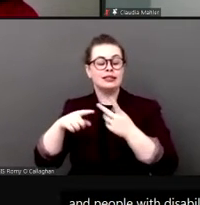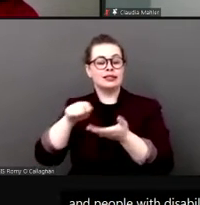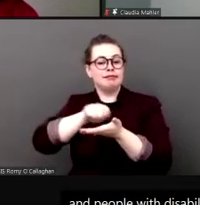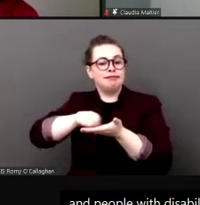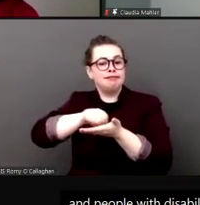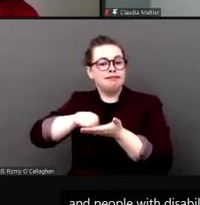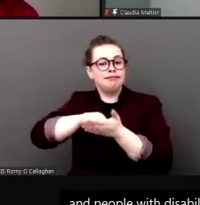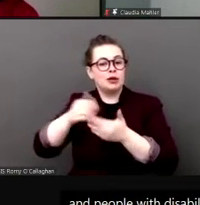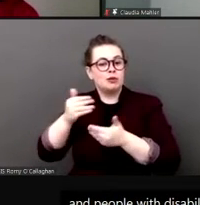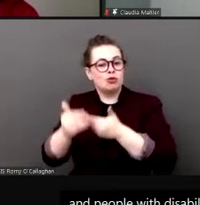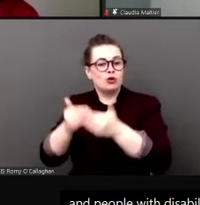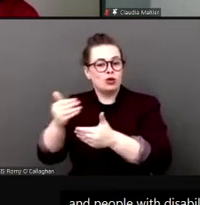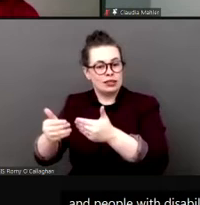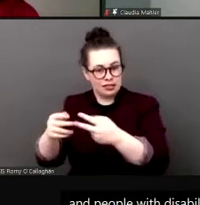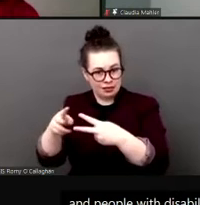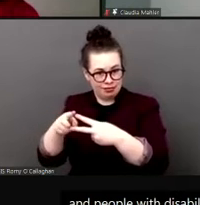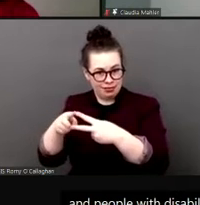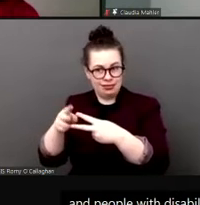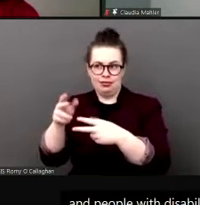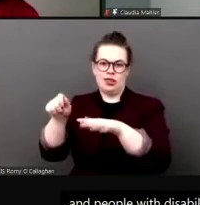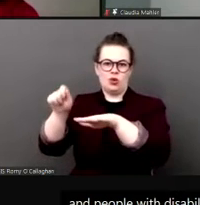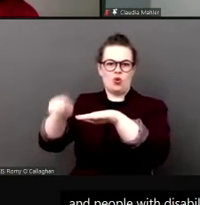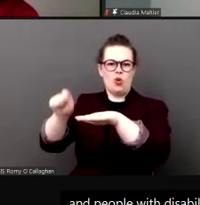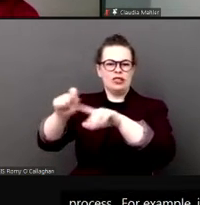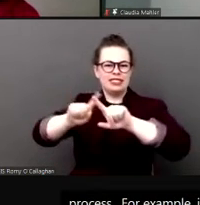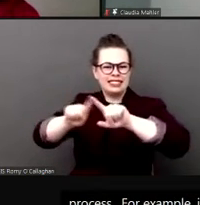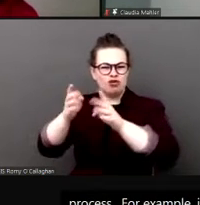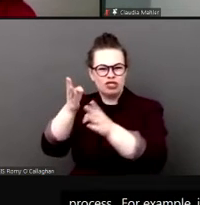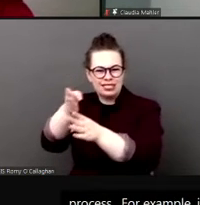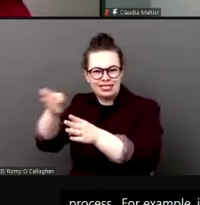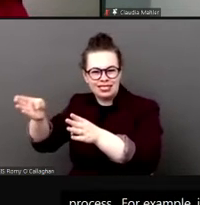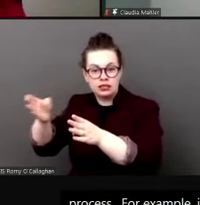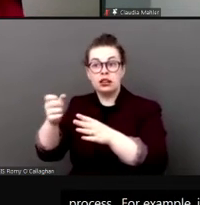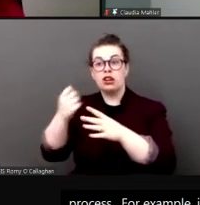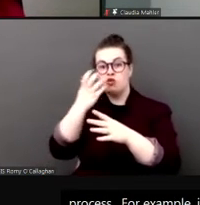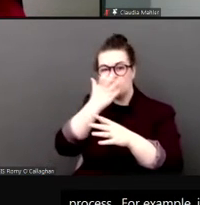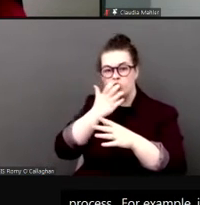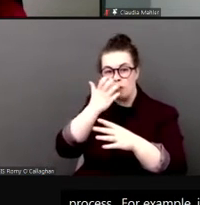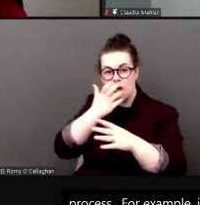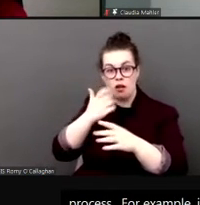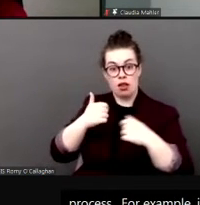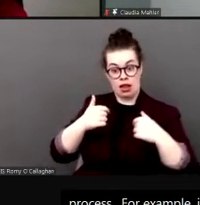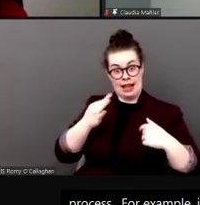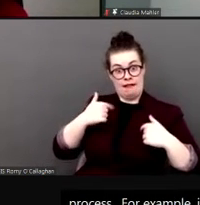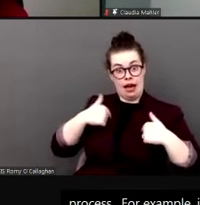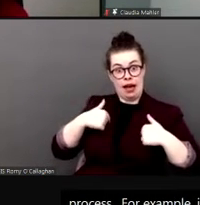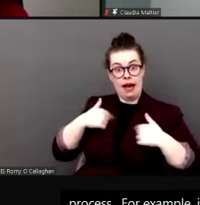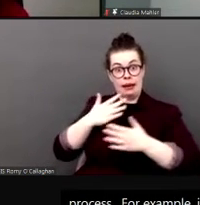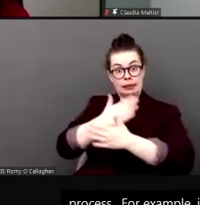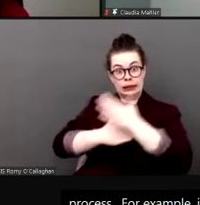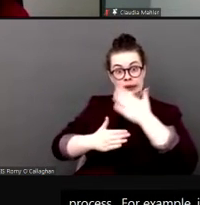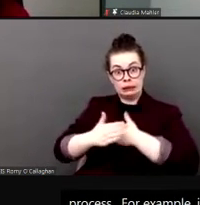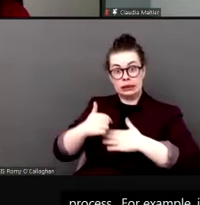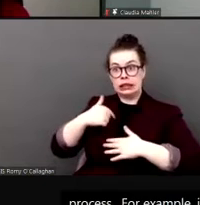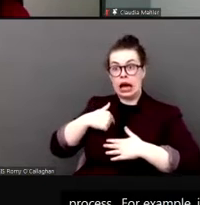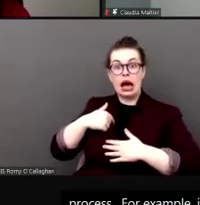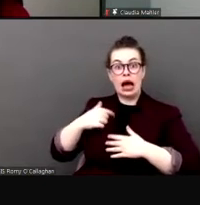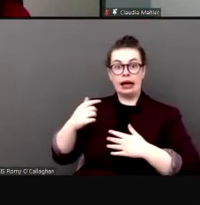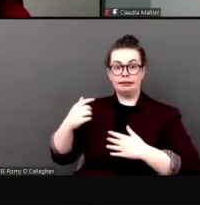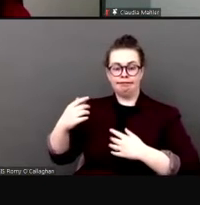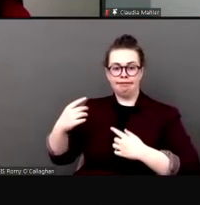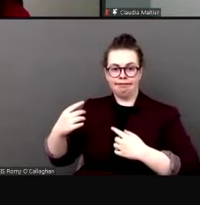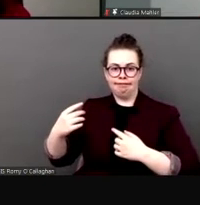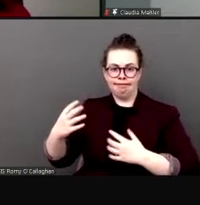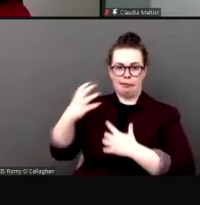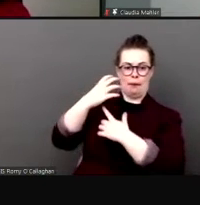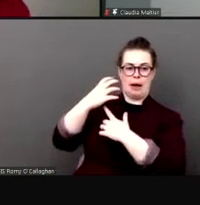process, both older people and people with disabilities have their testamentary capacity put in doubt or in